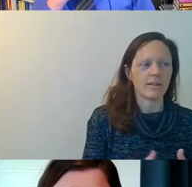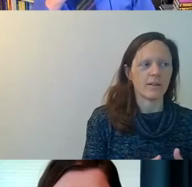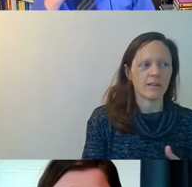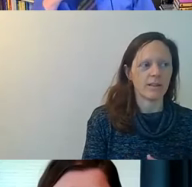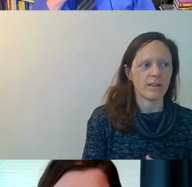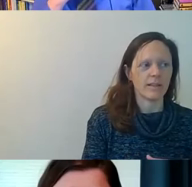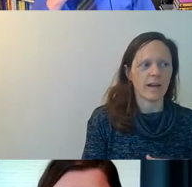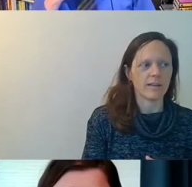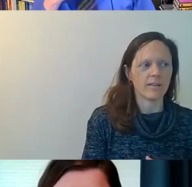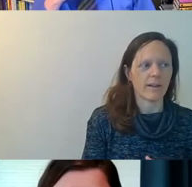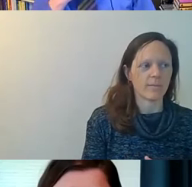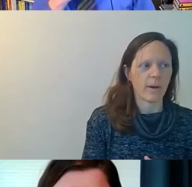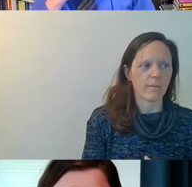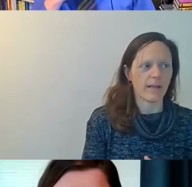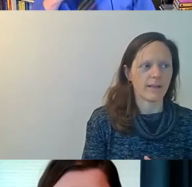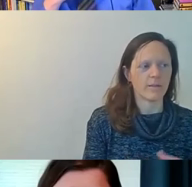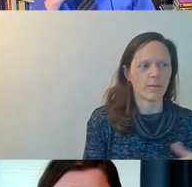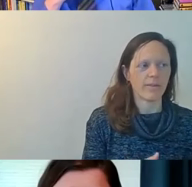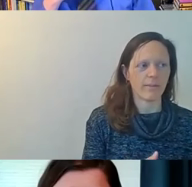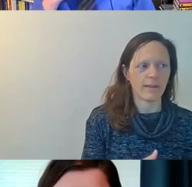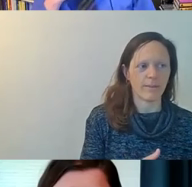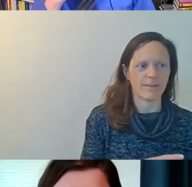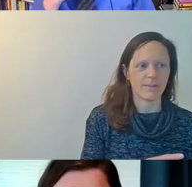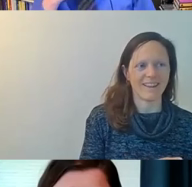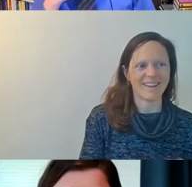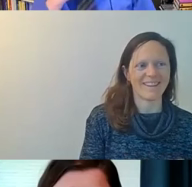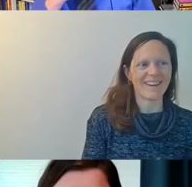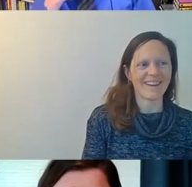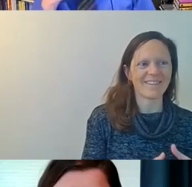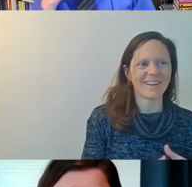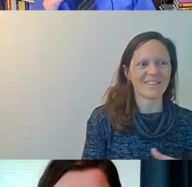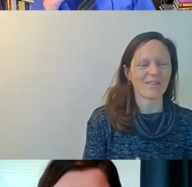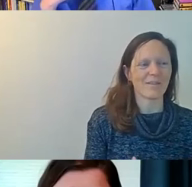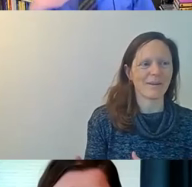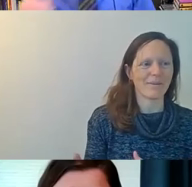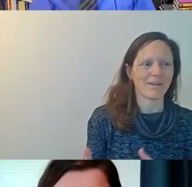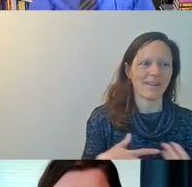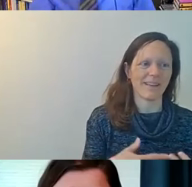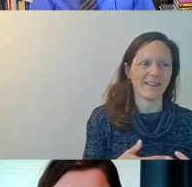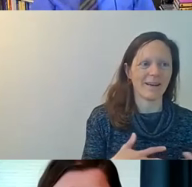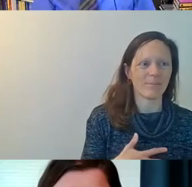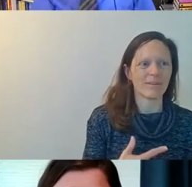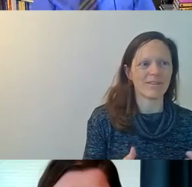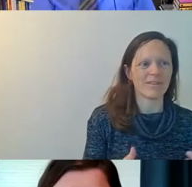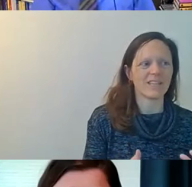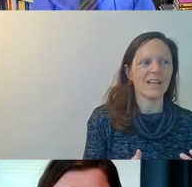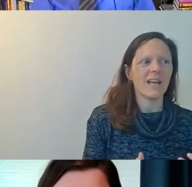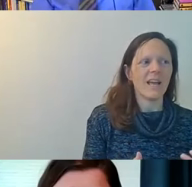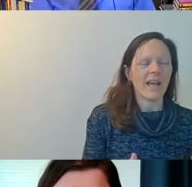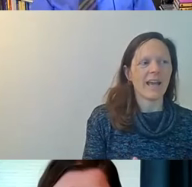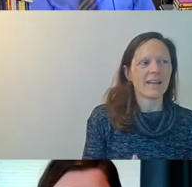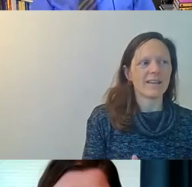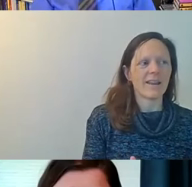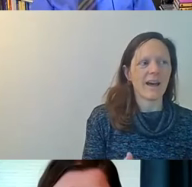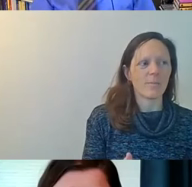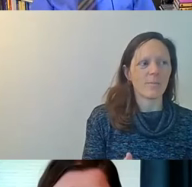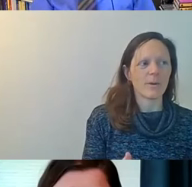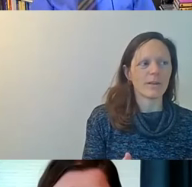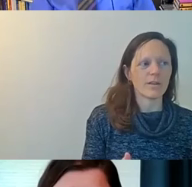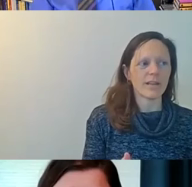FCC currently defines broadband as 25 megabits per second in the download direction, 3 megabits per second in the upload direction.